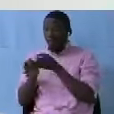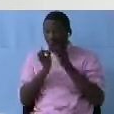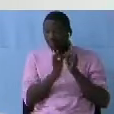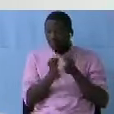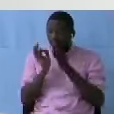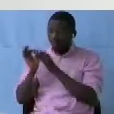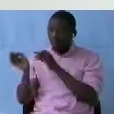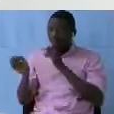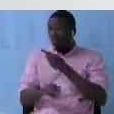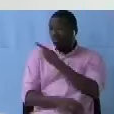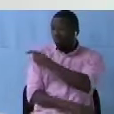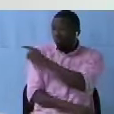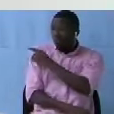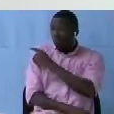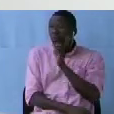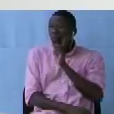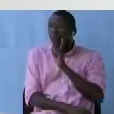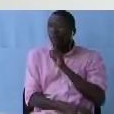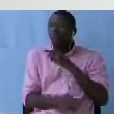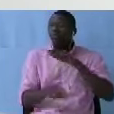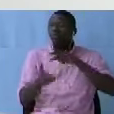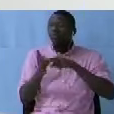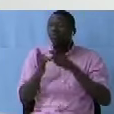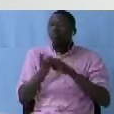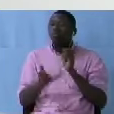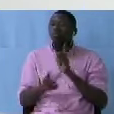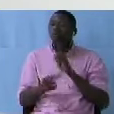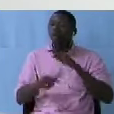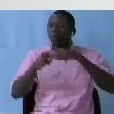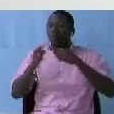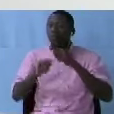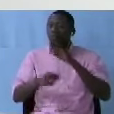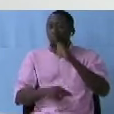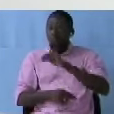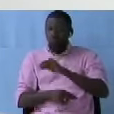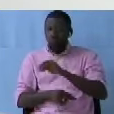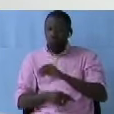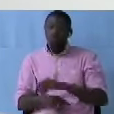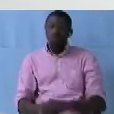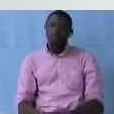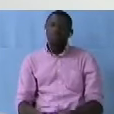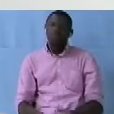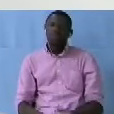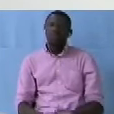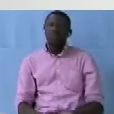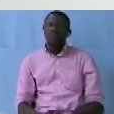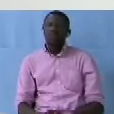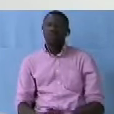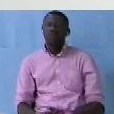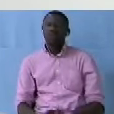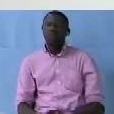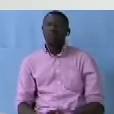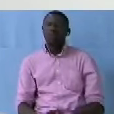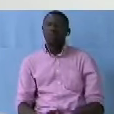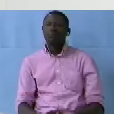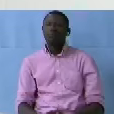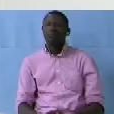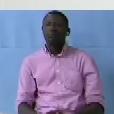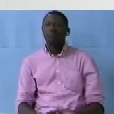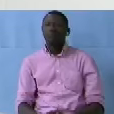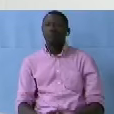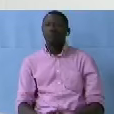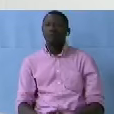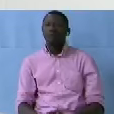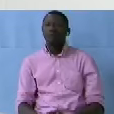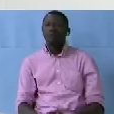involved. Su boba nak binde bobu dang ko wara def ci lakka bo xamne borom deg gan ko mu meuna xam bu baakha bax liñ ci binde